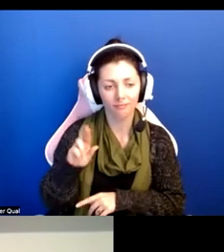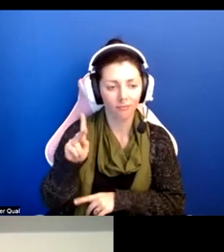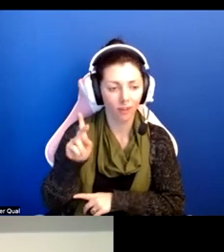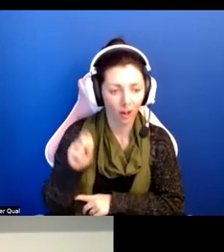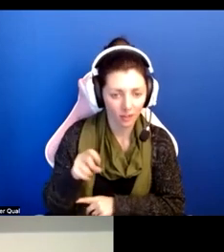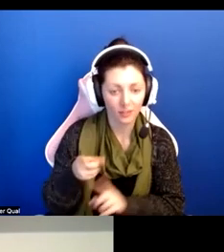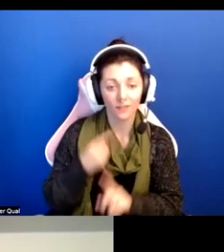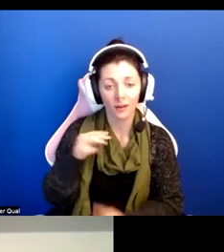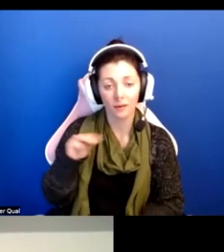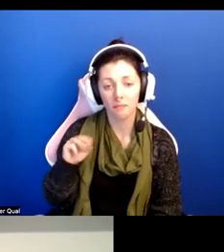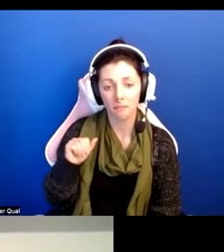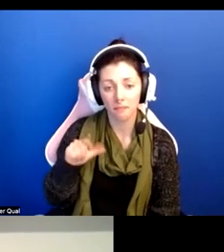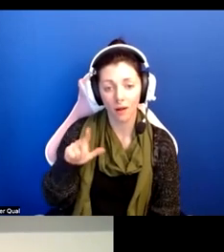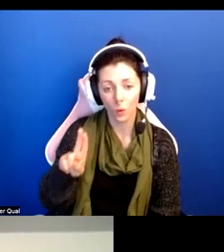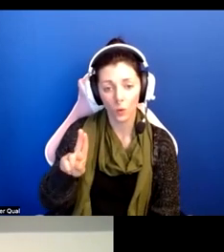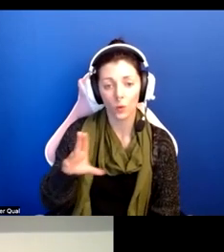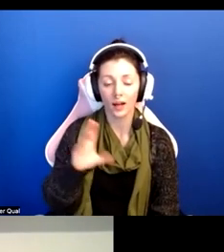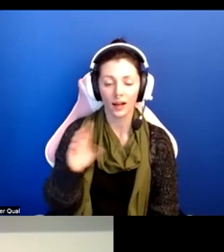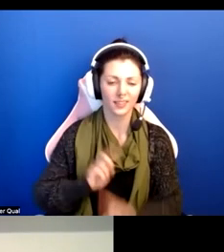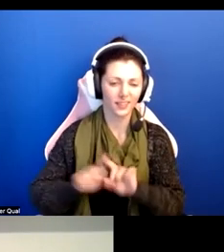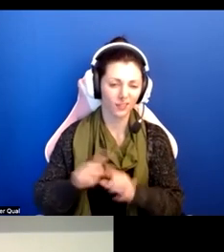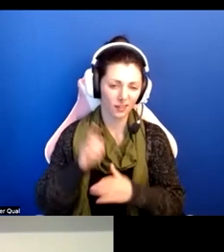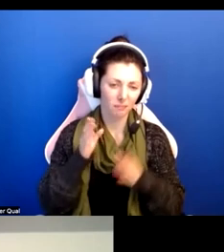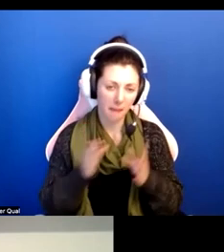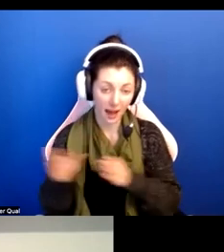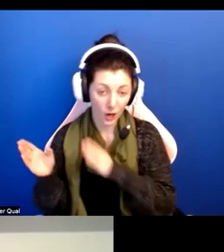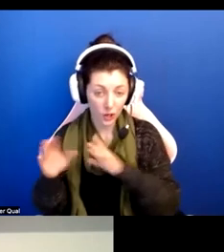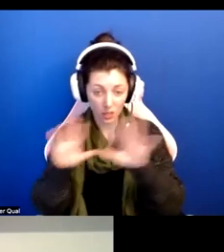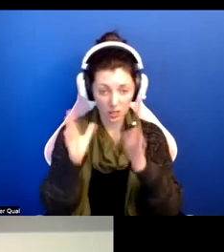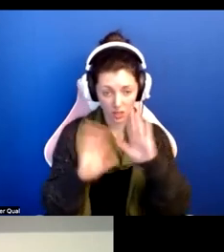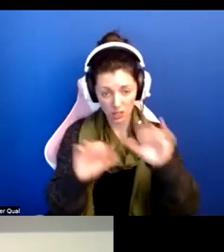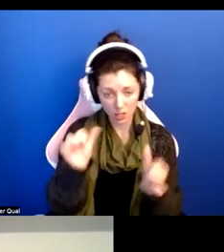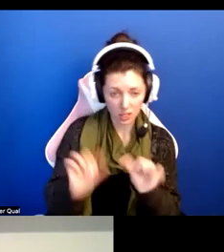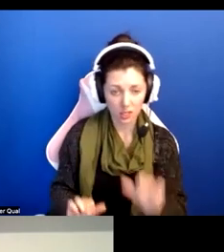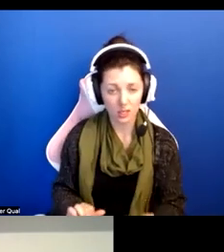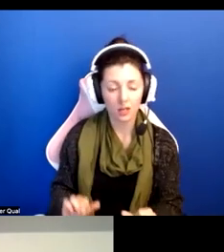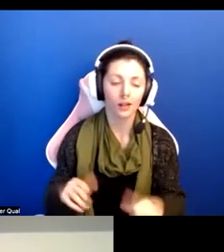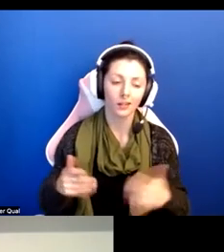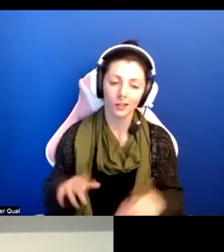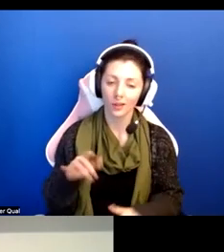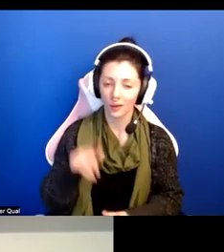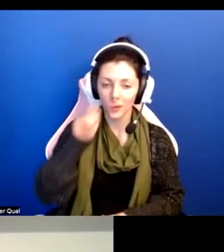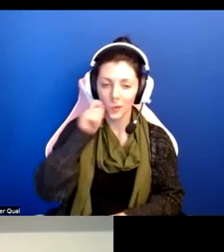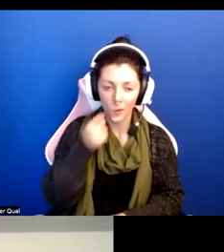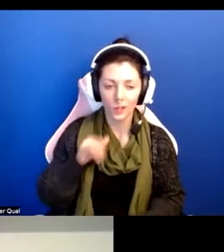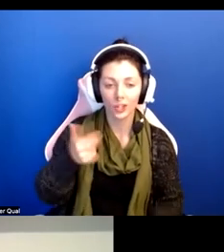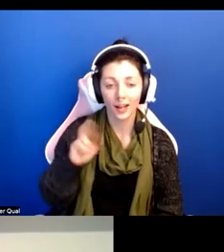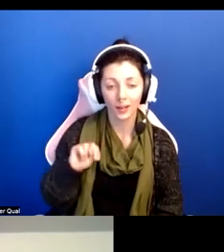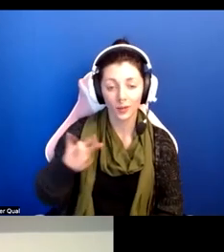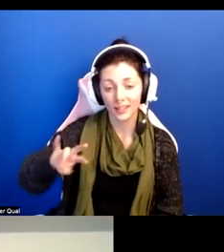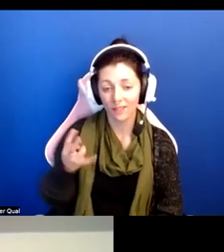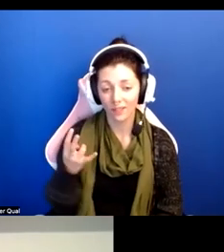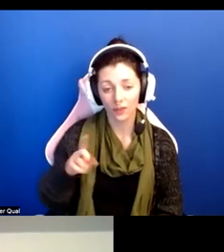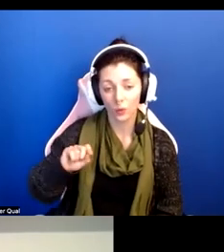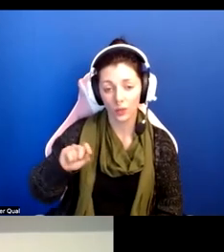your own like pattern. So I really love that, and that's on until the January 7th, 2024. But I just love